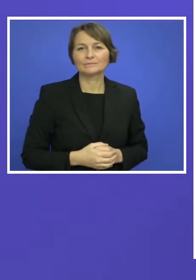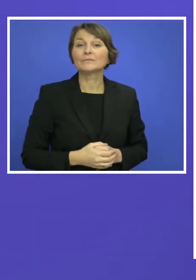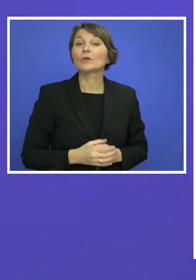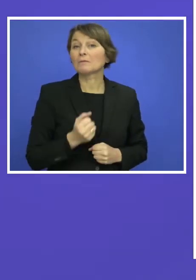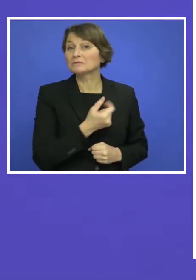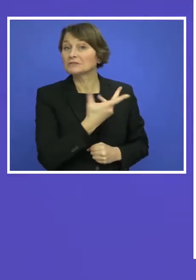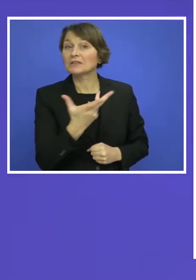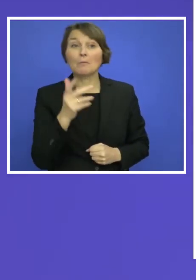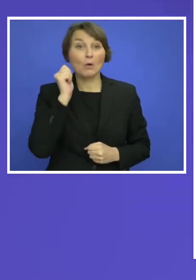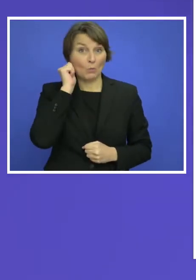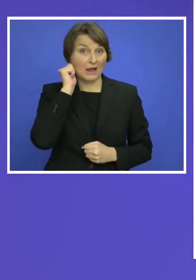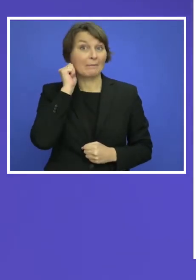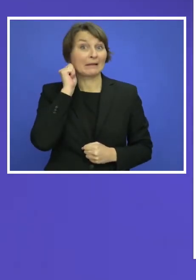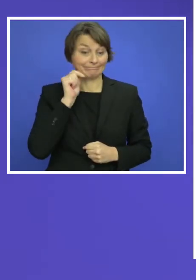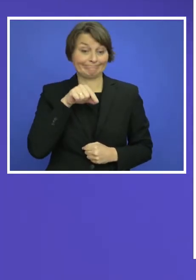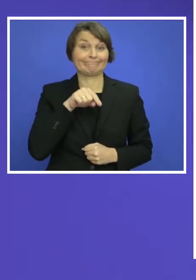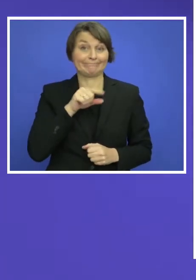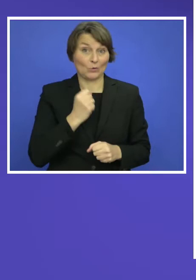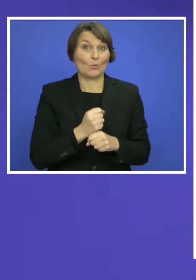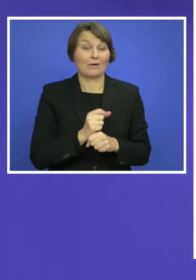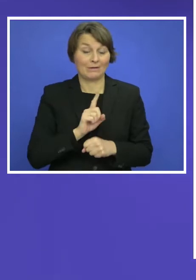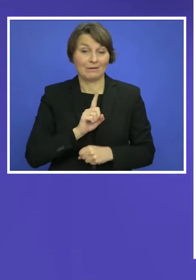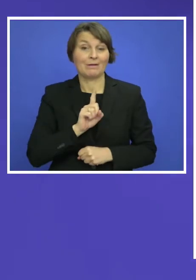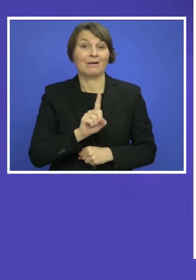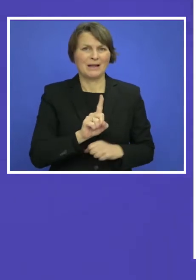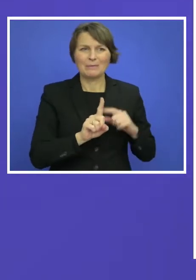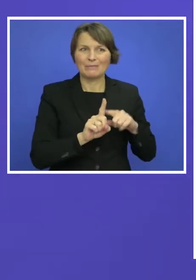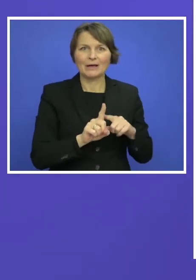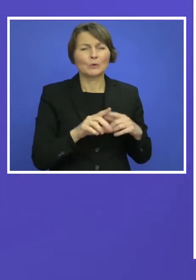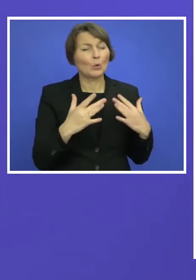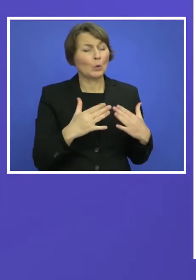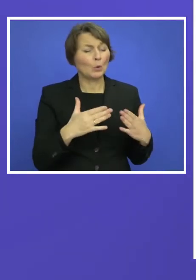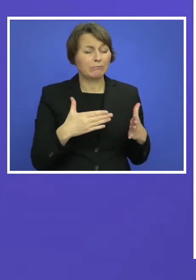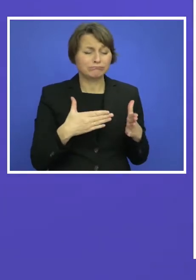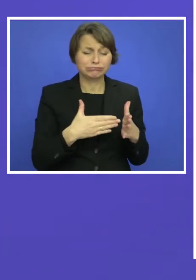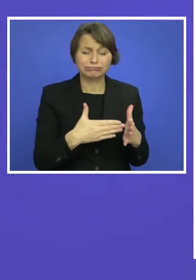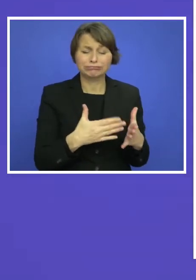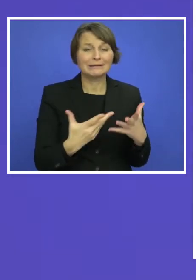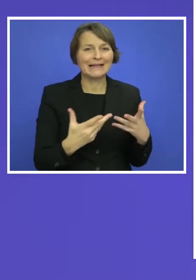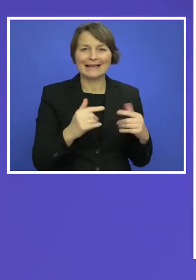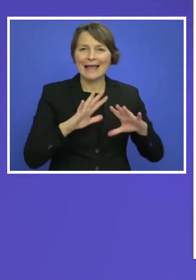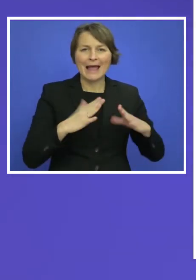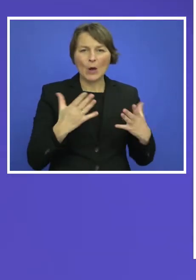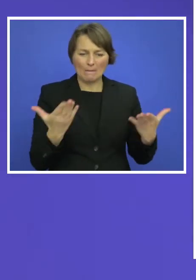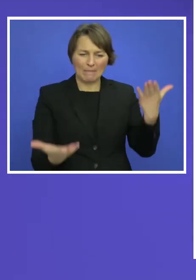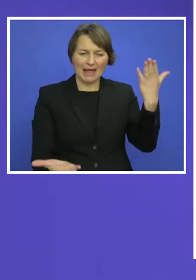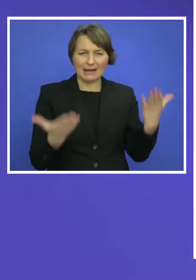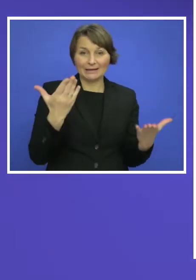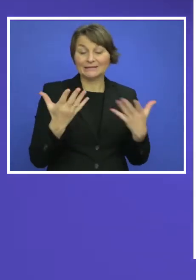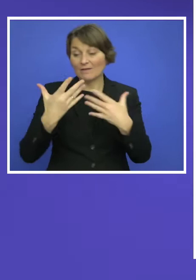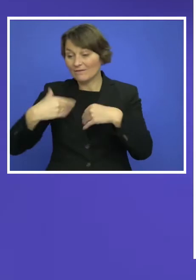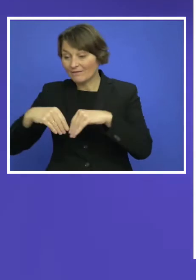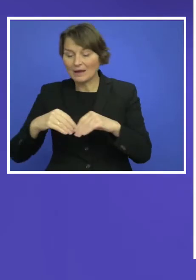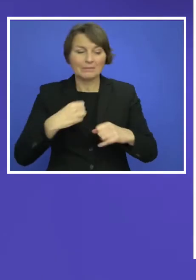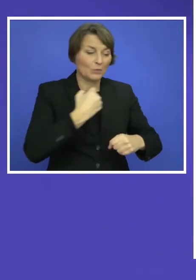the mentioned problems, also face difficulties on balancing both family and career.